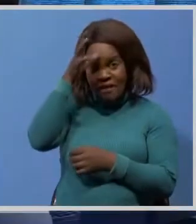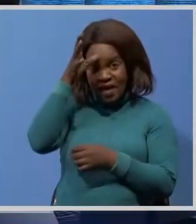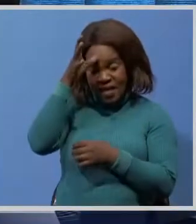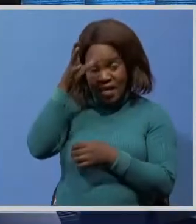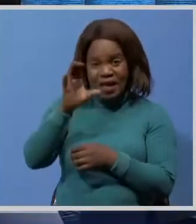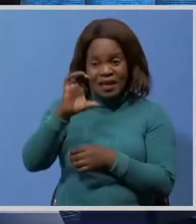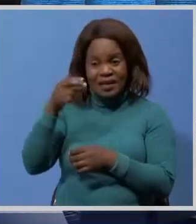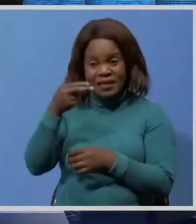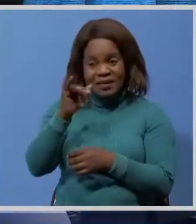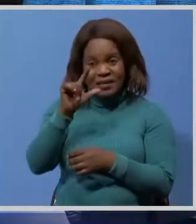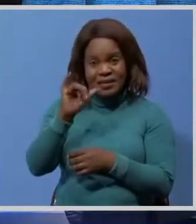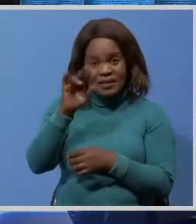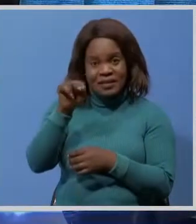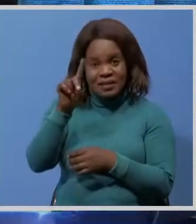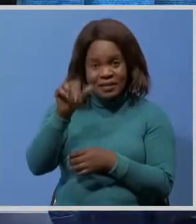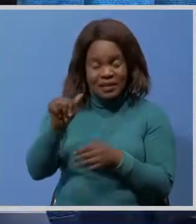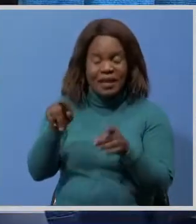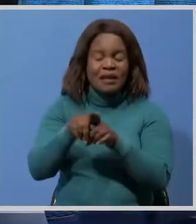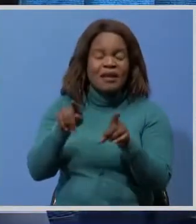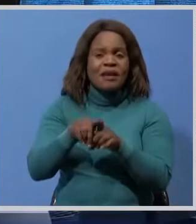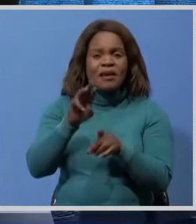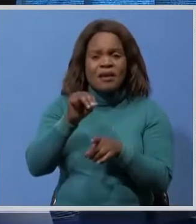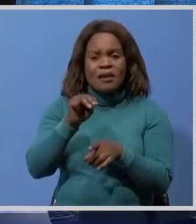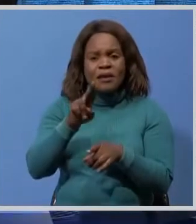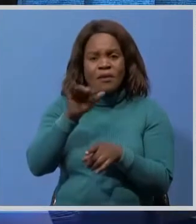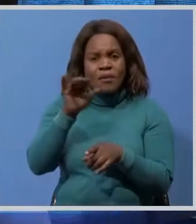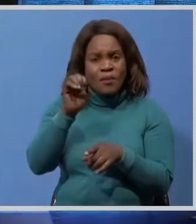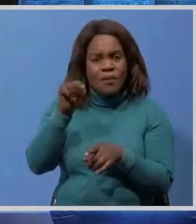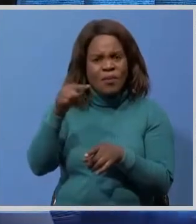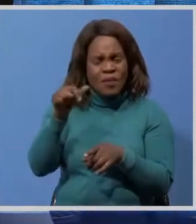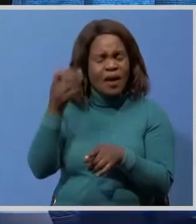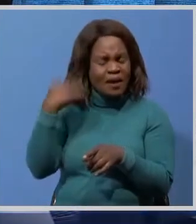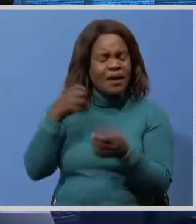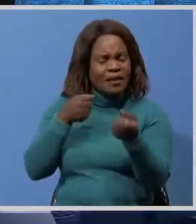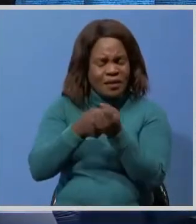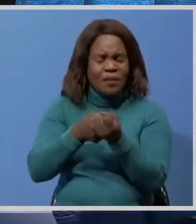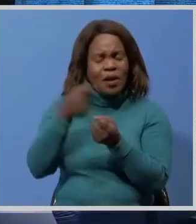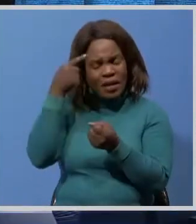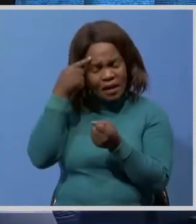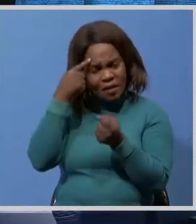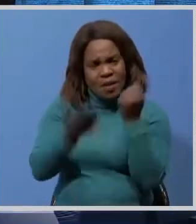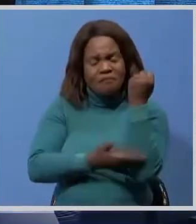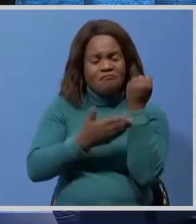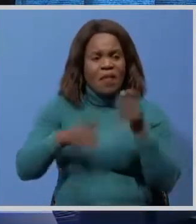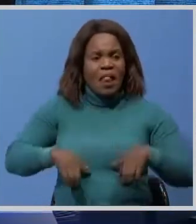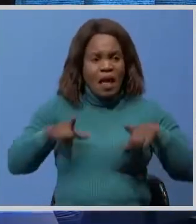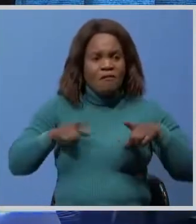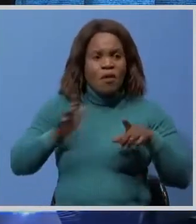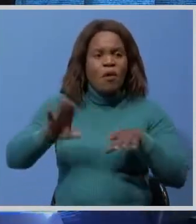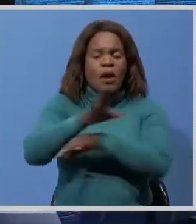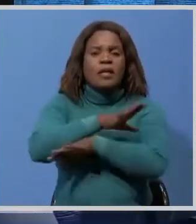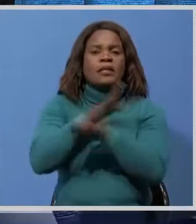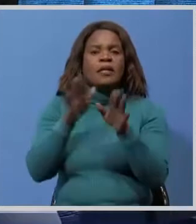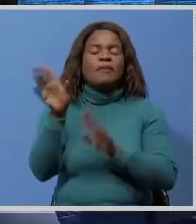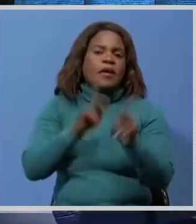Muyenga were renowned priests who supported government's efforts in uplifting the lives of the Zambian people. He said